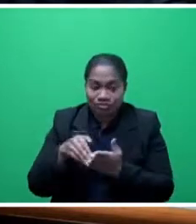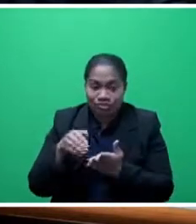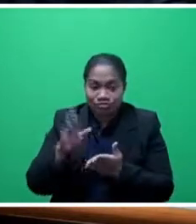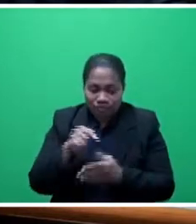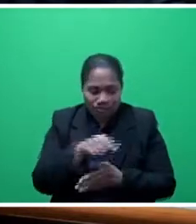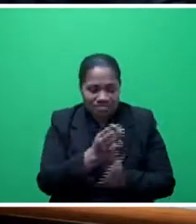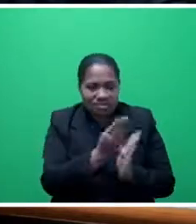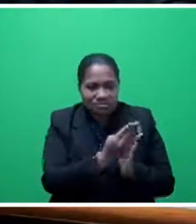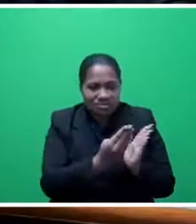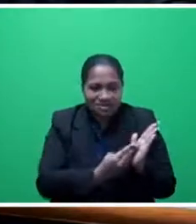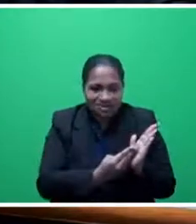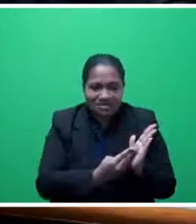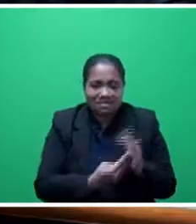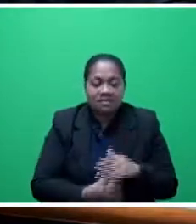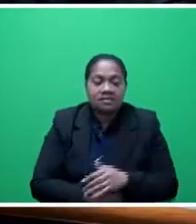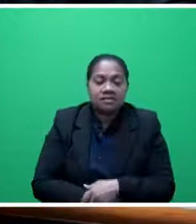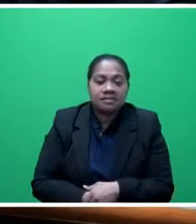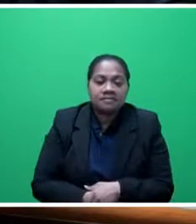budget.